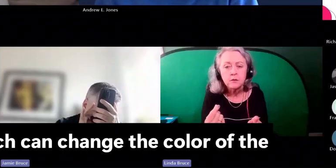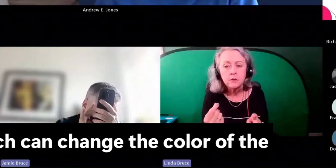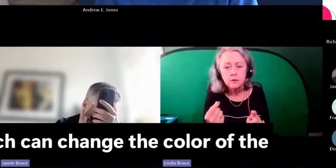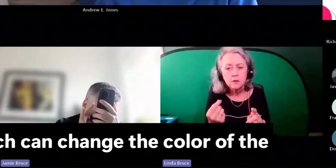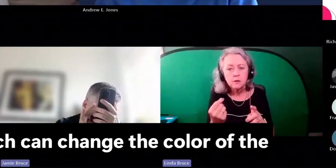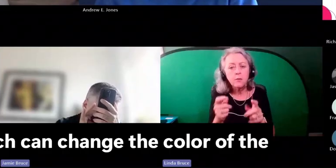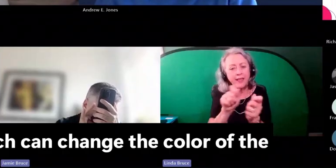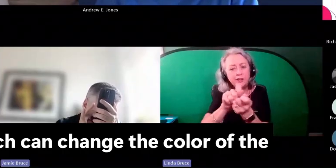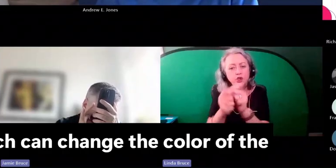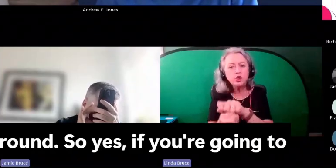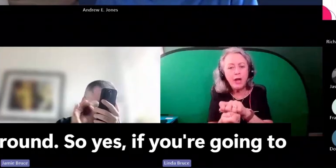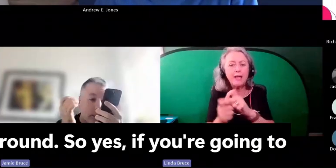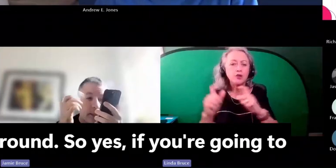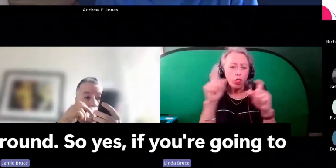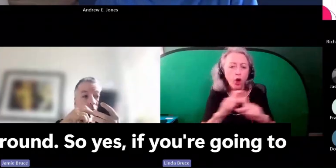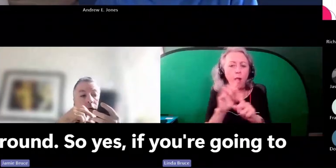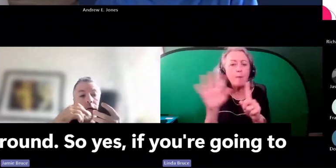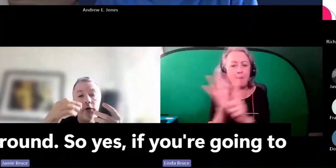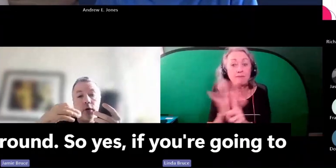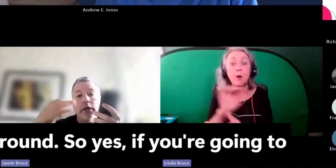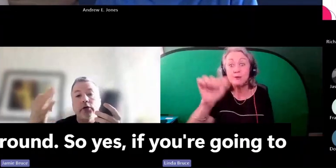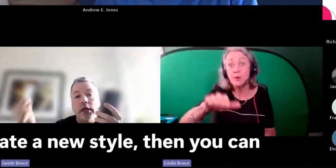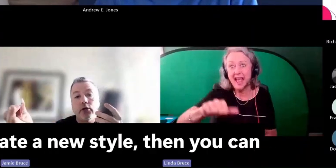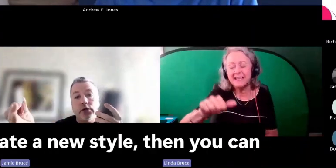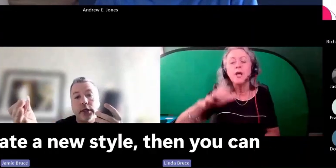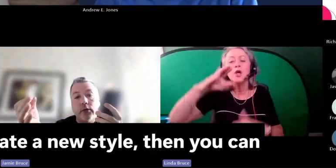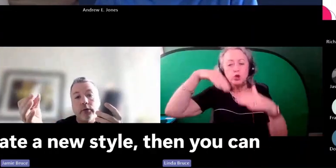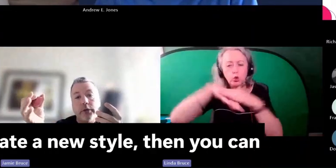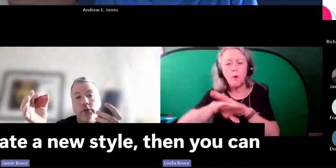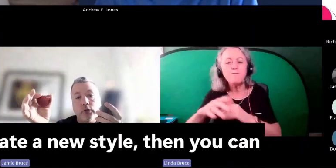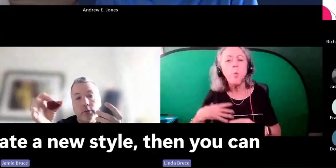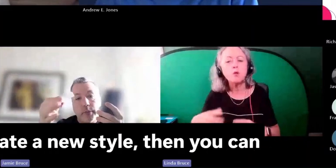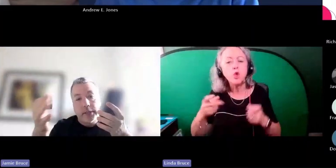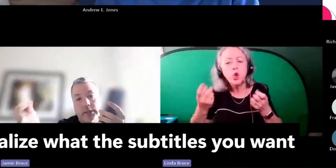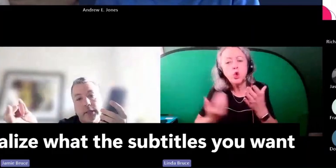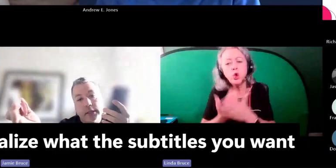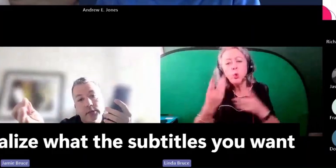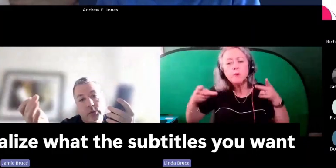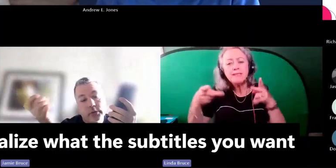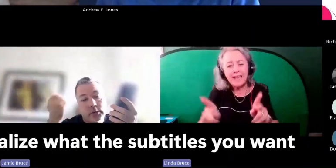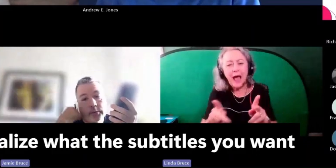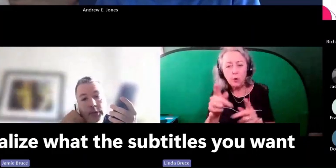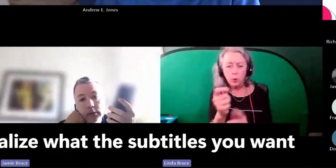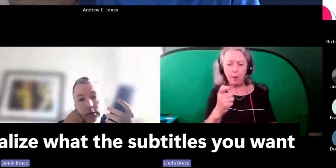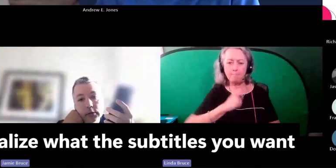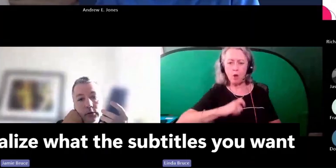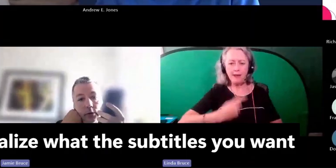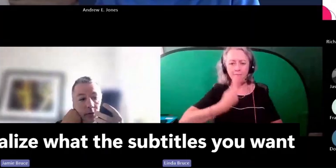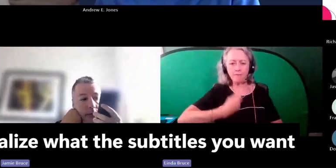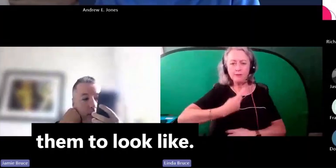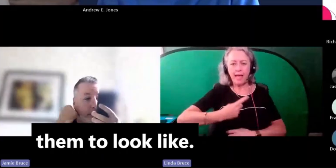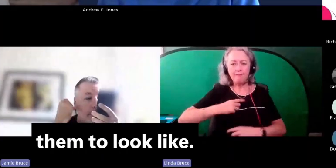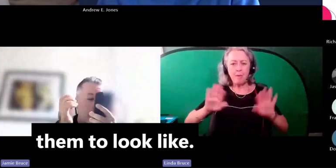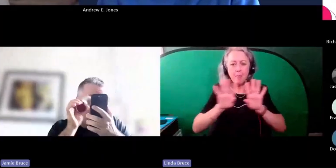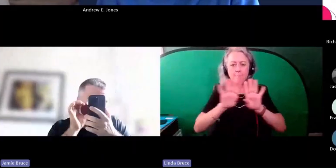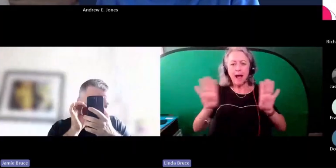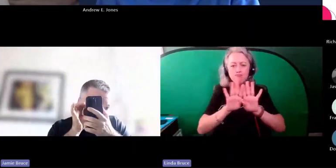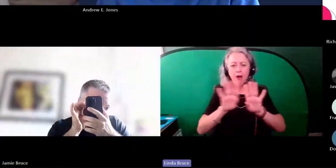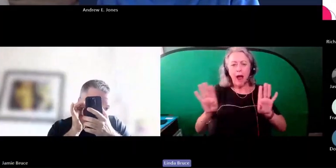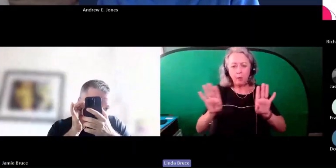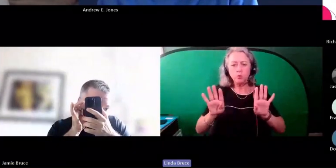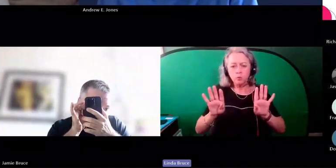which can change the color of the background. So yes, if you're going to create a new style, then you can personalize what the subtitles you want them to look